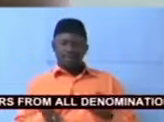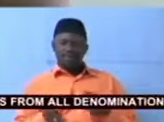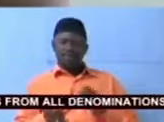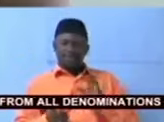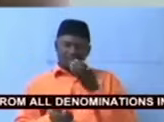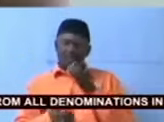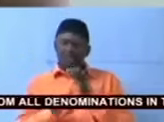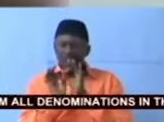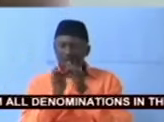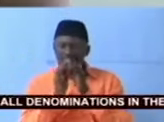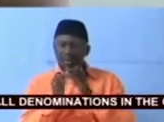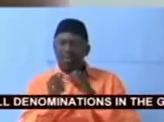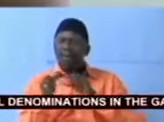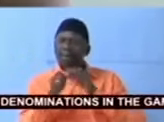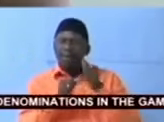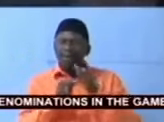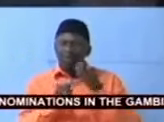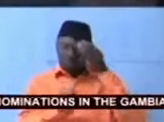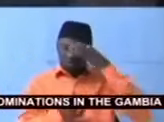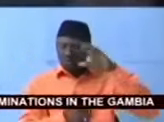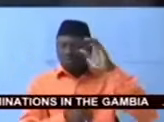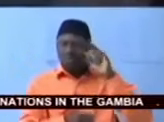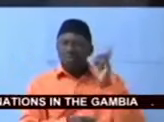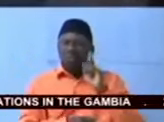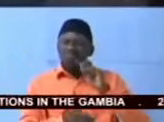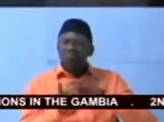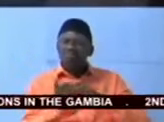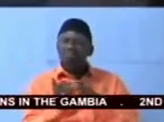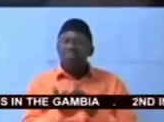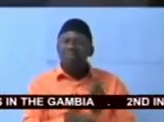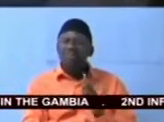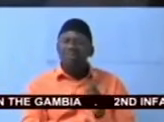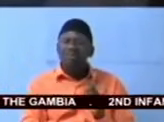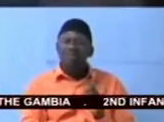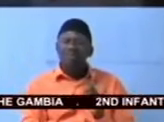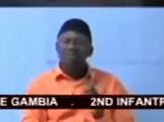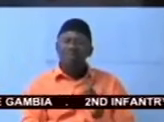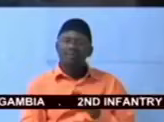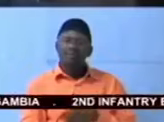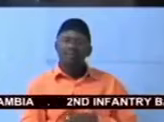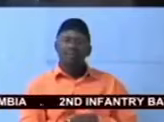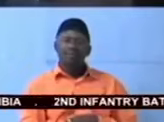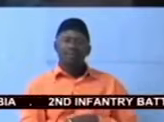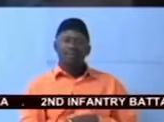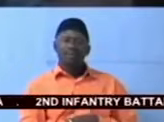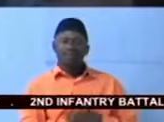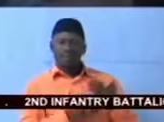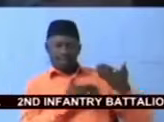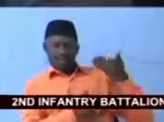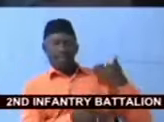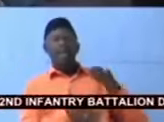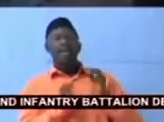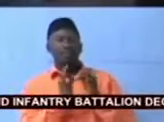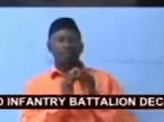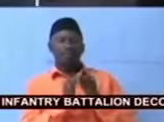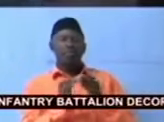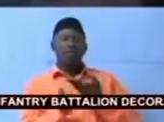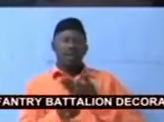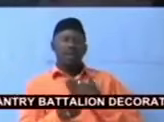gëna léral la lo tekki ci lolu. Like I explained earlier on, we have jurisdiction over